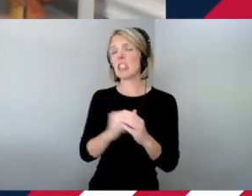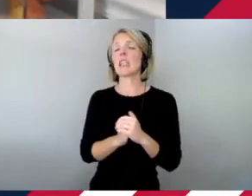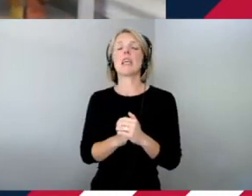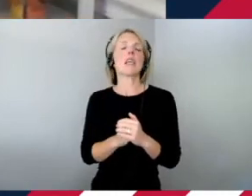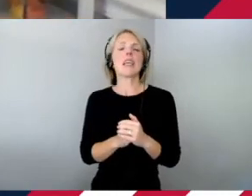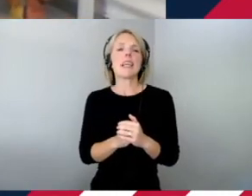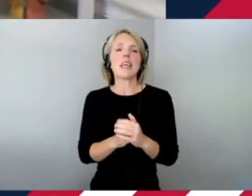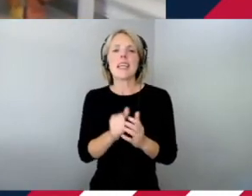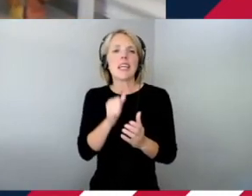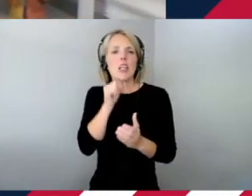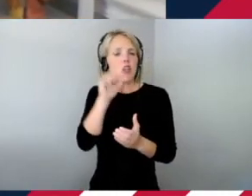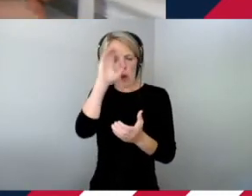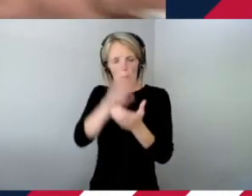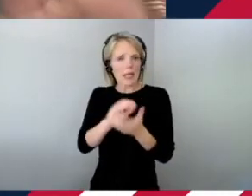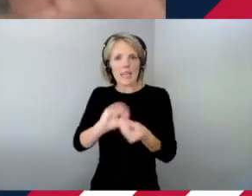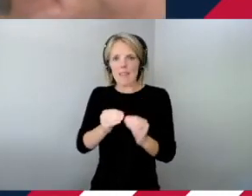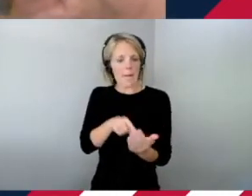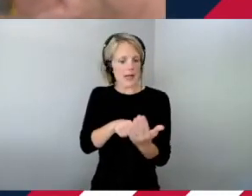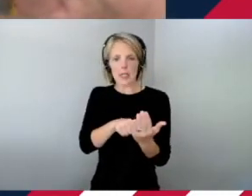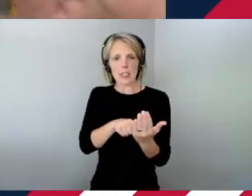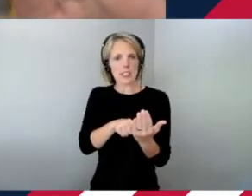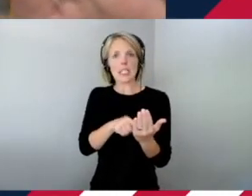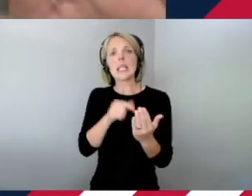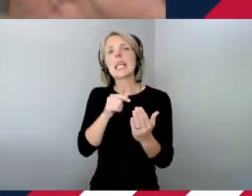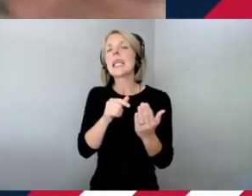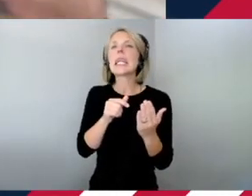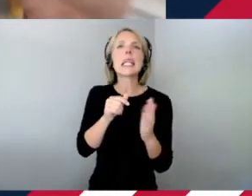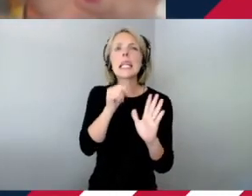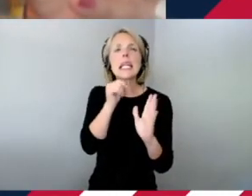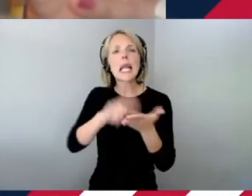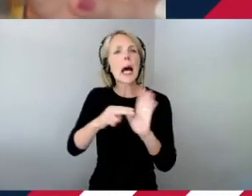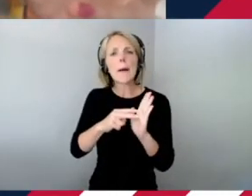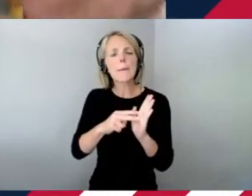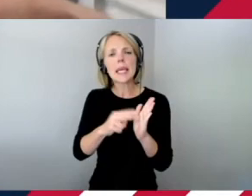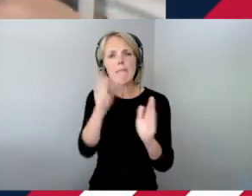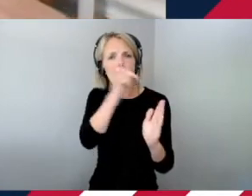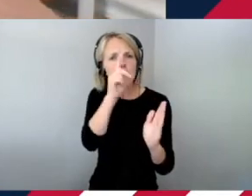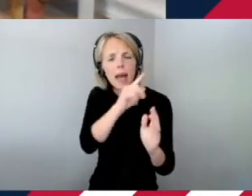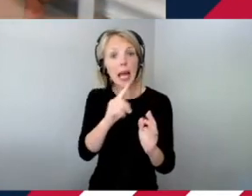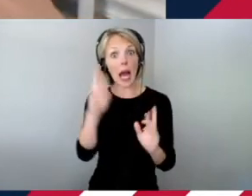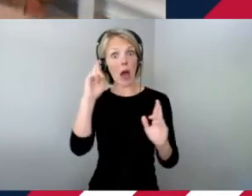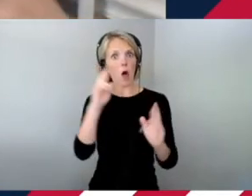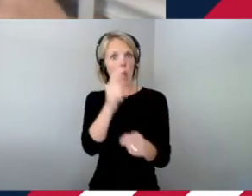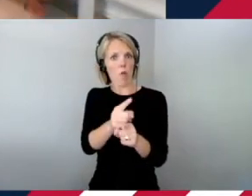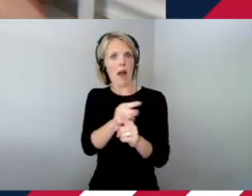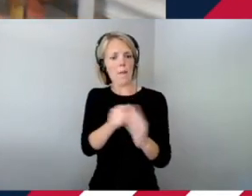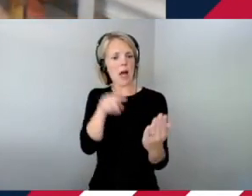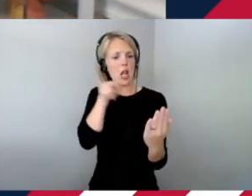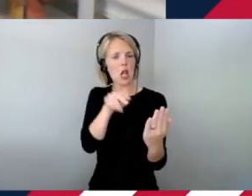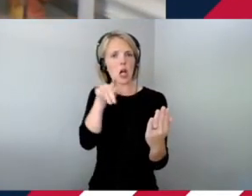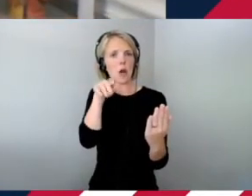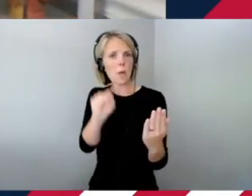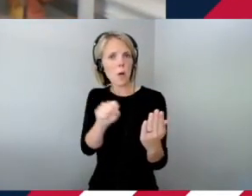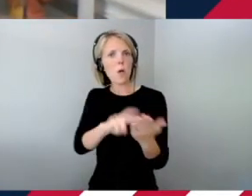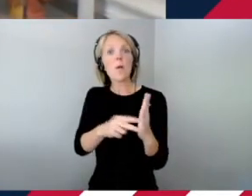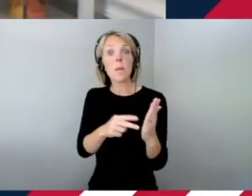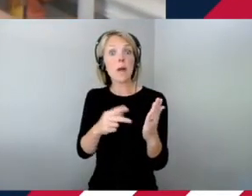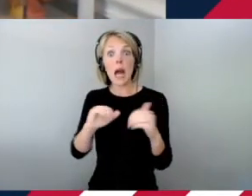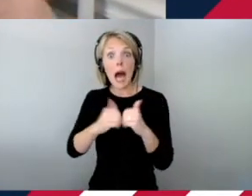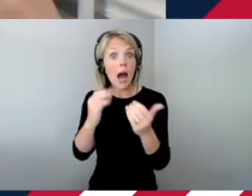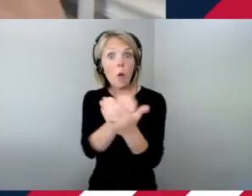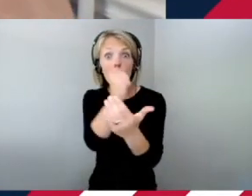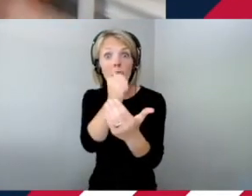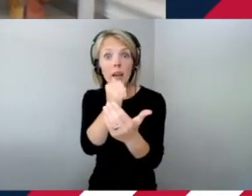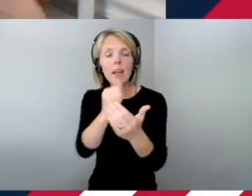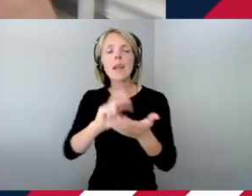believe those polls. Not because they're not necessarily true, I hope they are, but the only way that we're going to win is